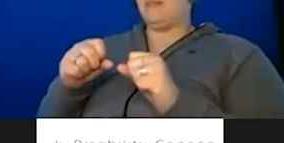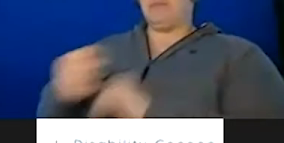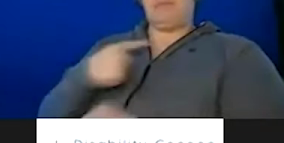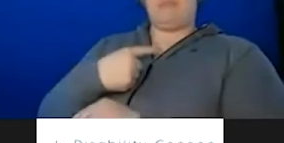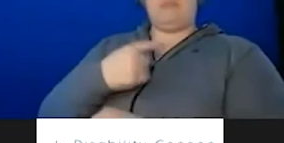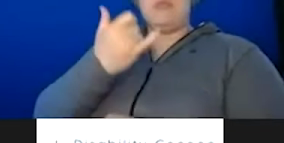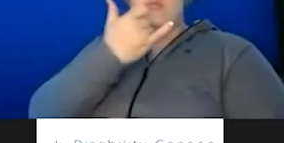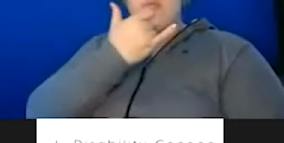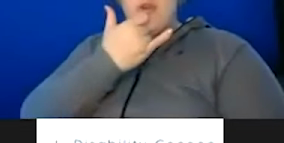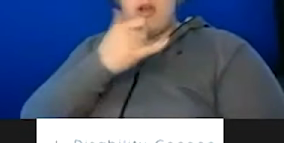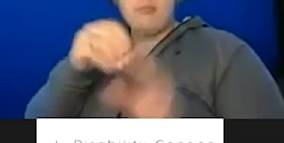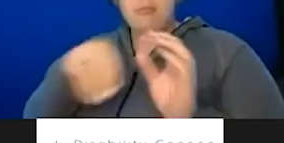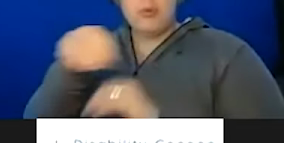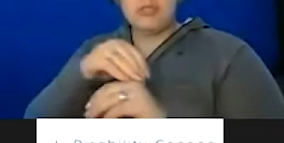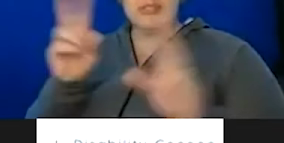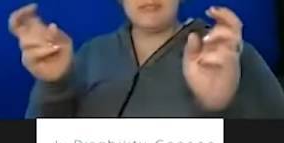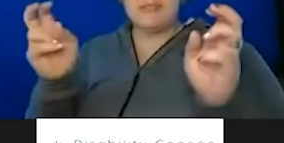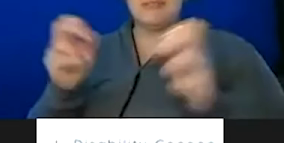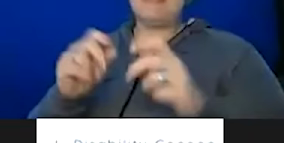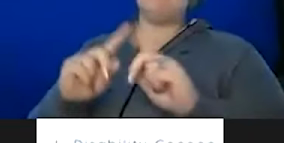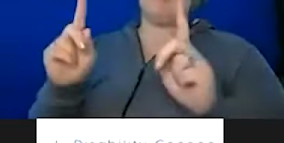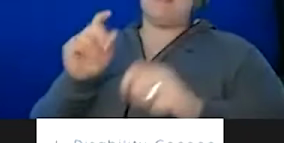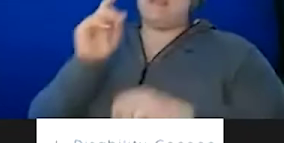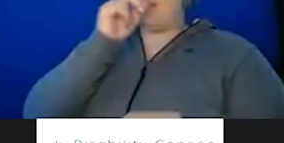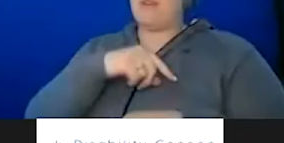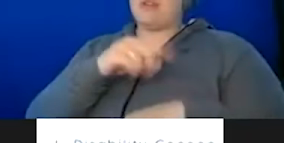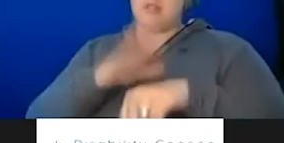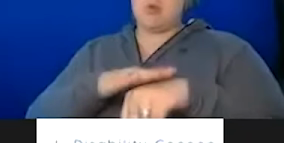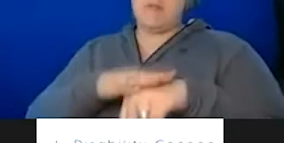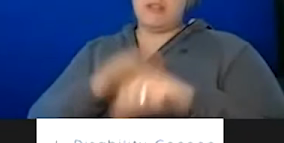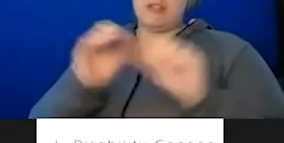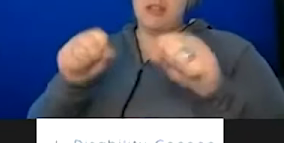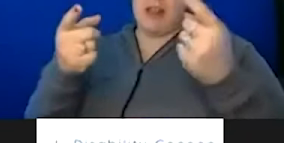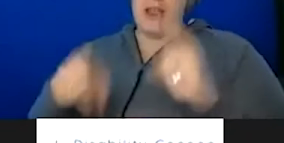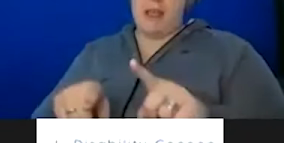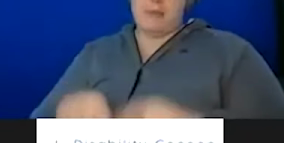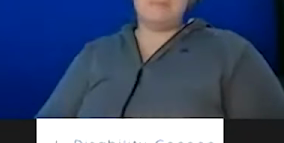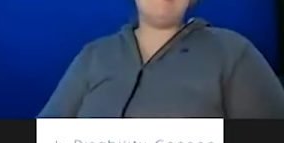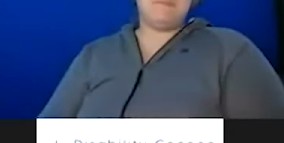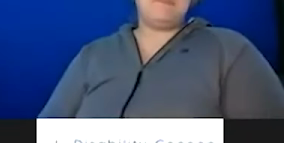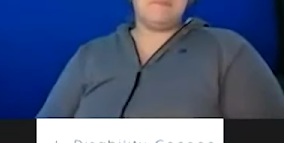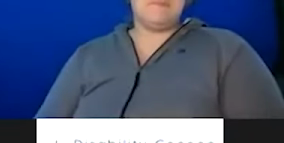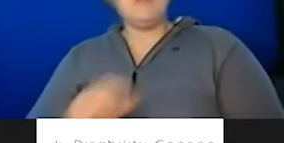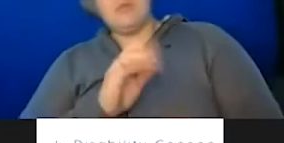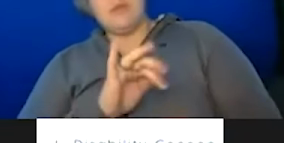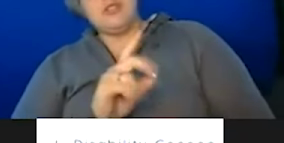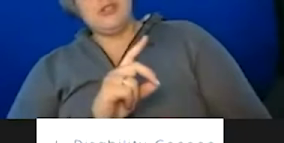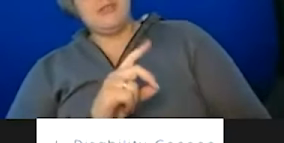notifications. There is a way to adjust that sensitivity too, just so